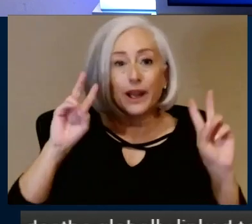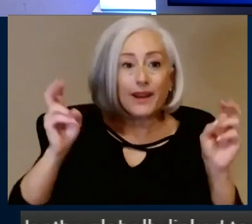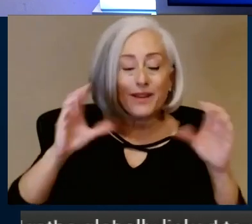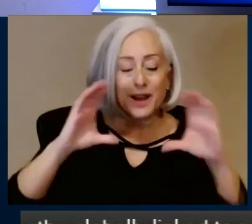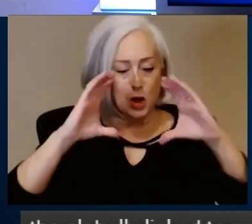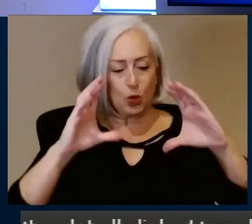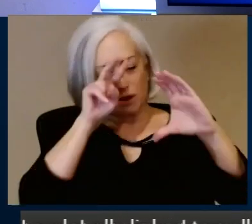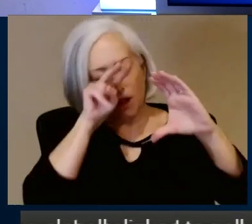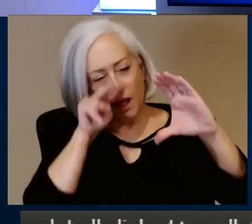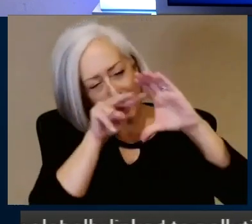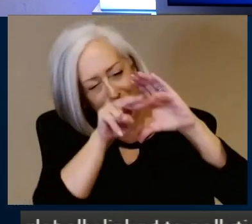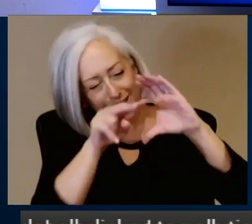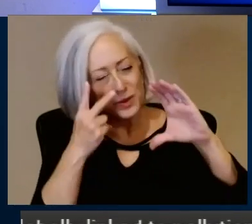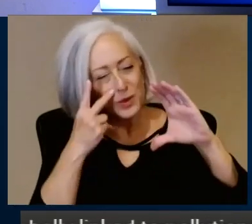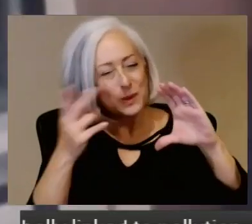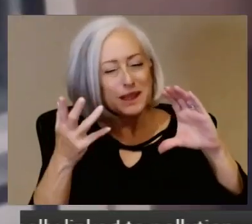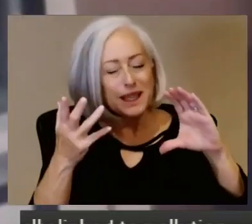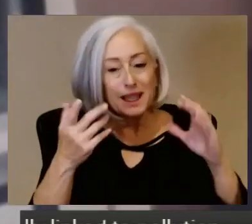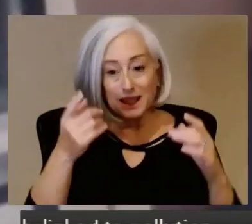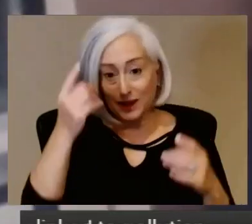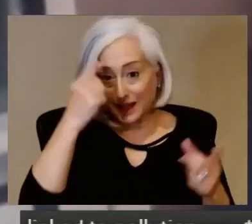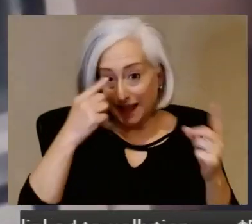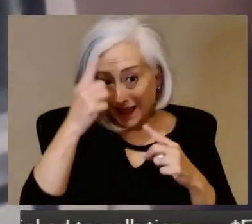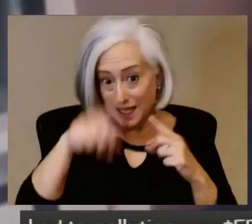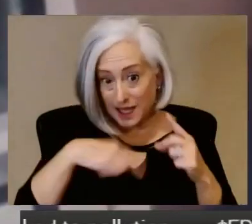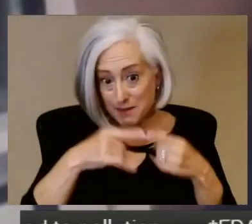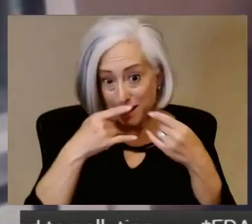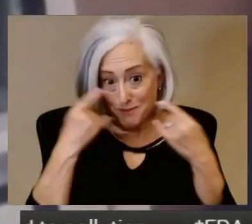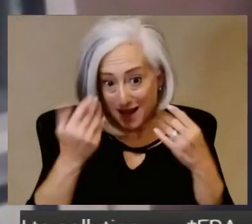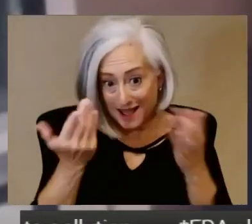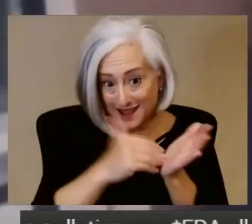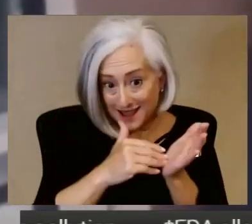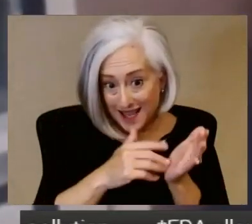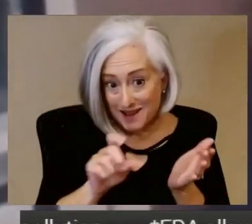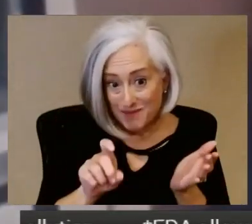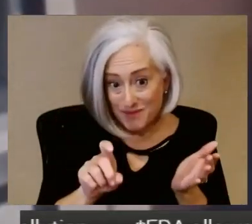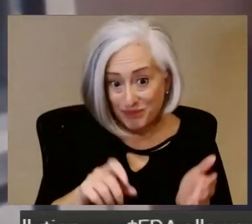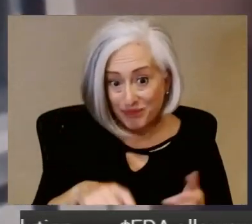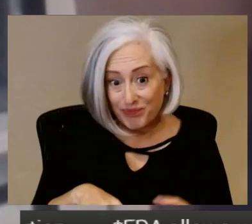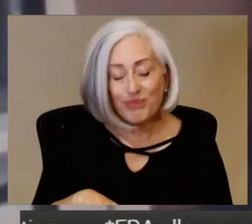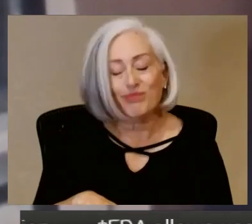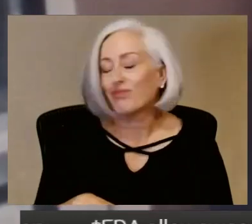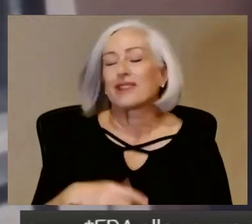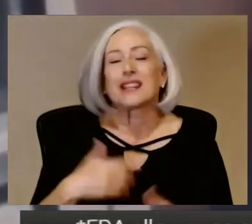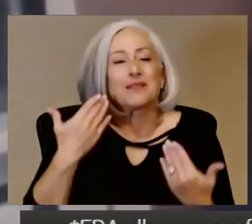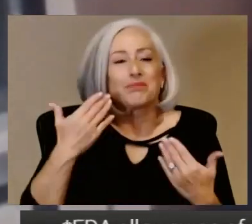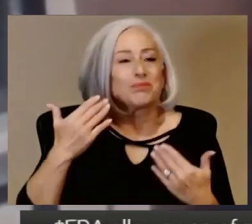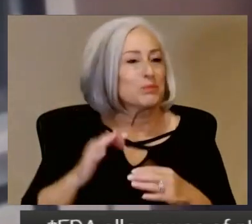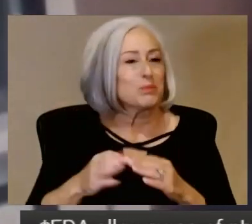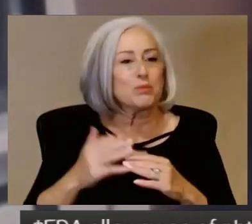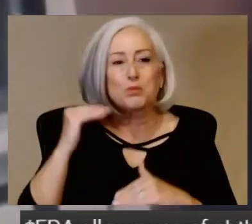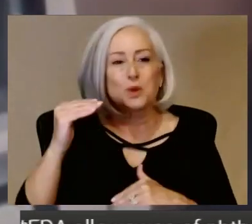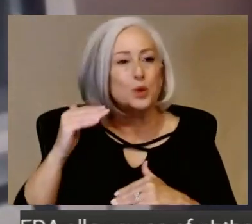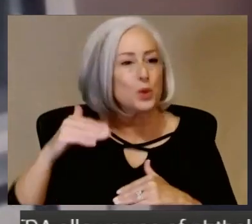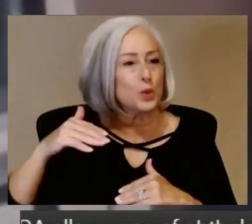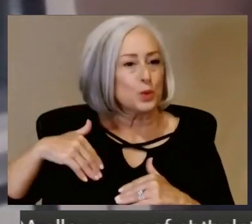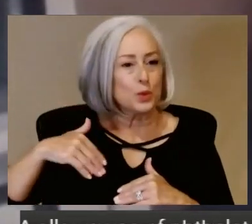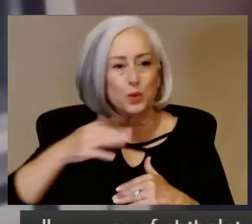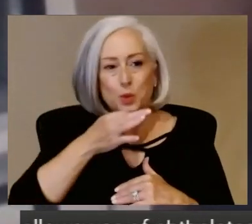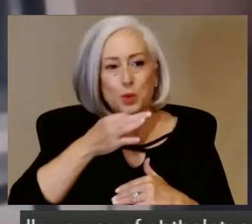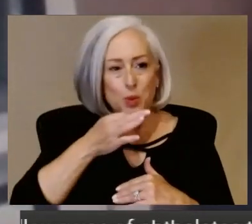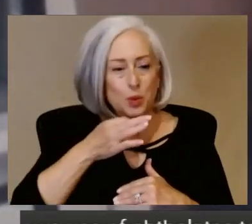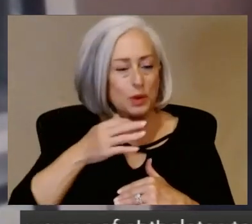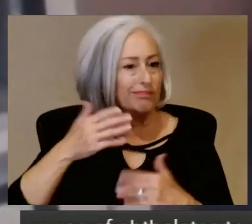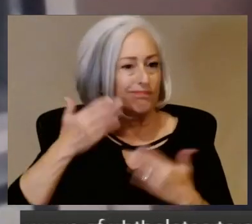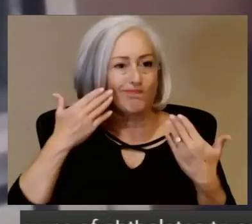about considering? Too soon to tell. I think it's really too soon to tell. I think this year is going to be different than any of the ones